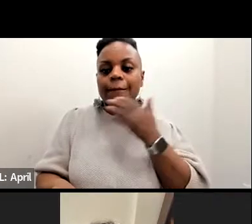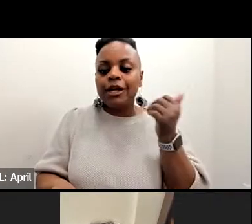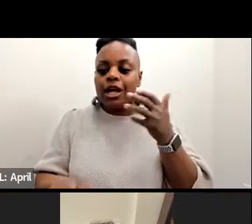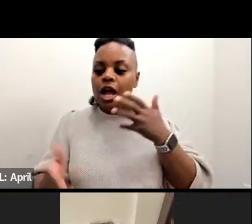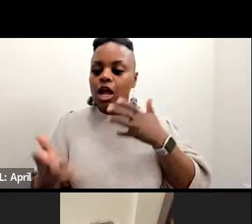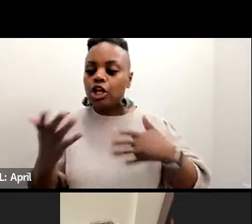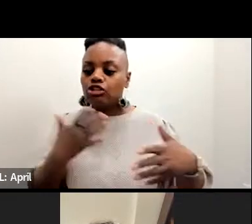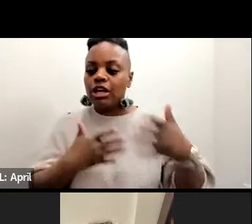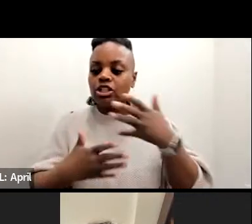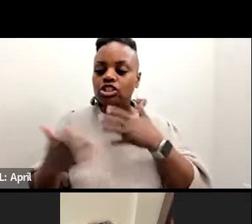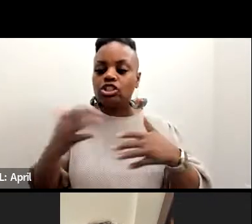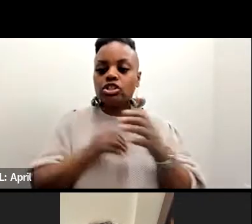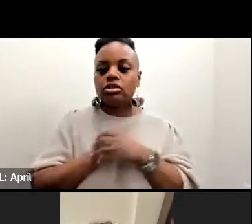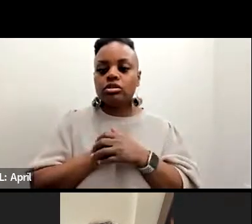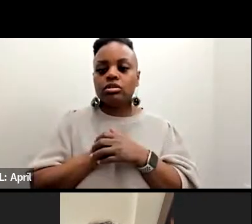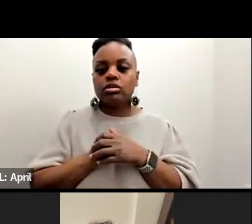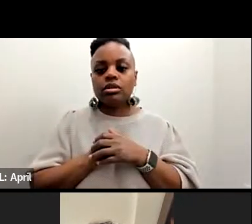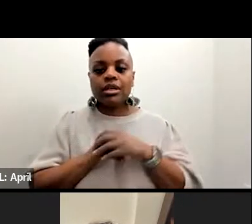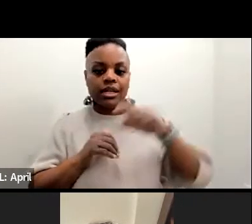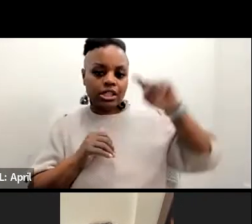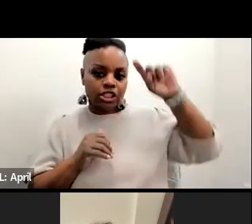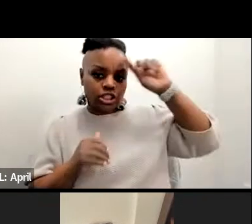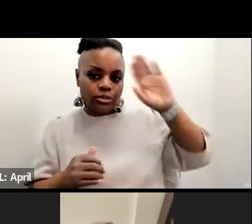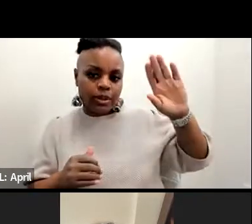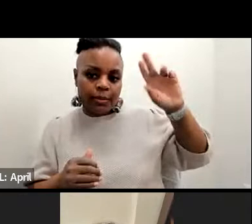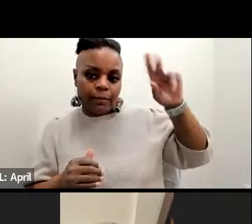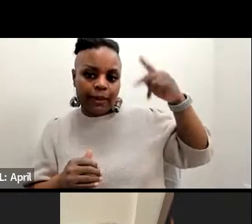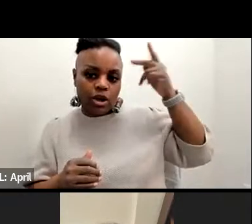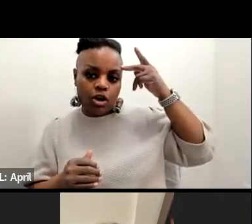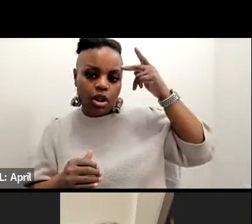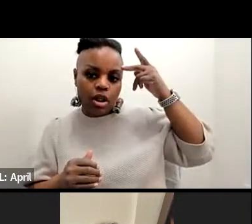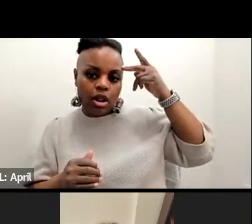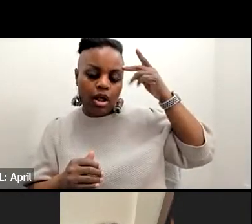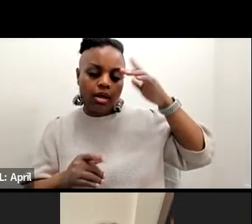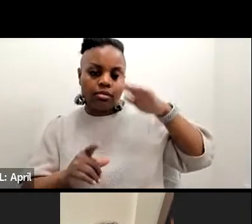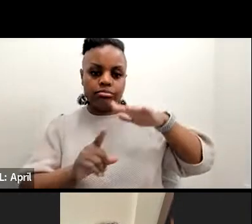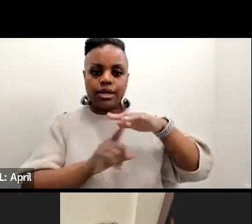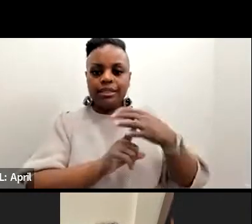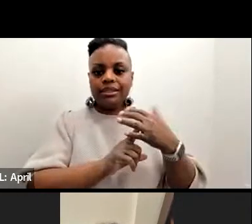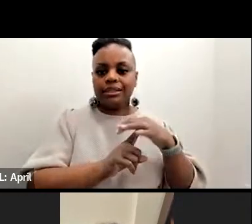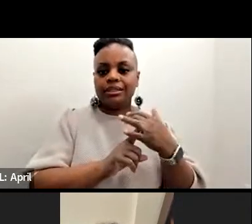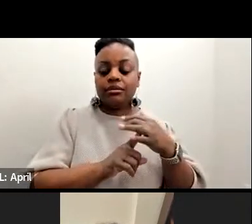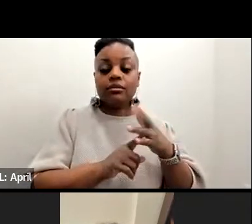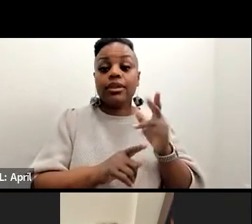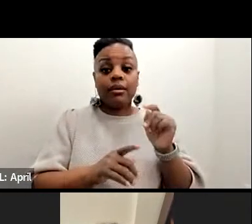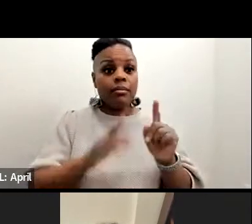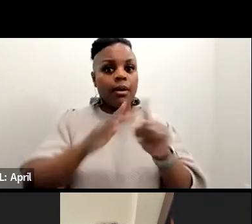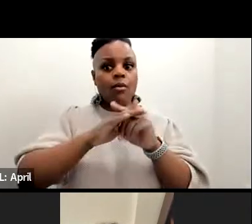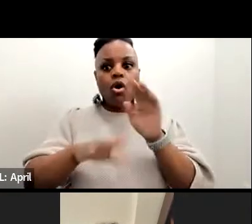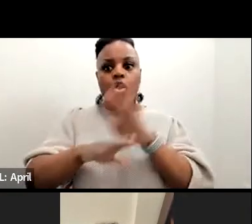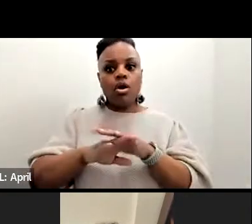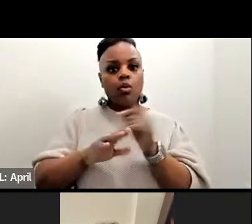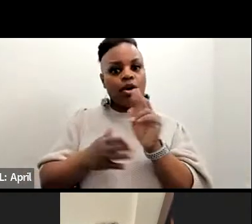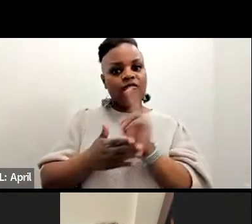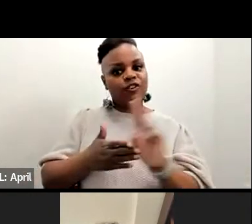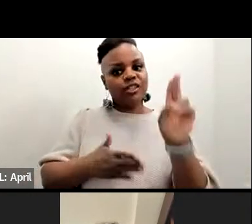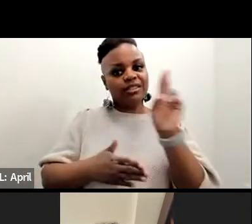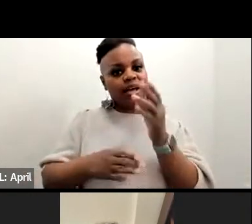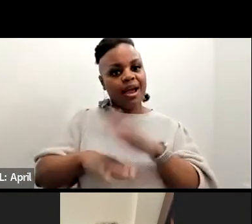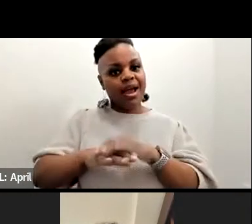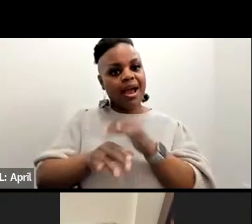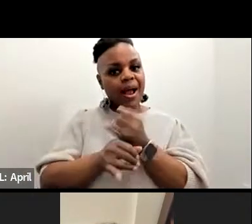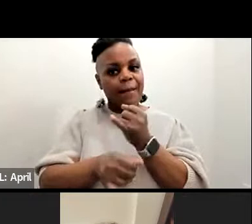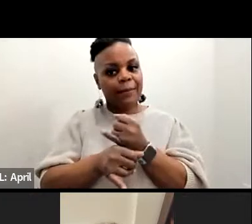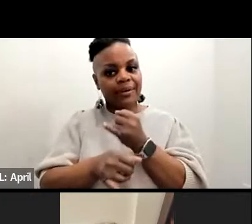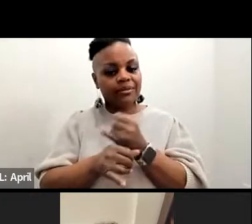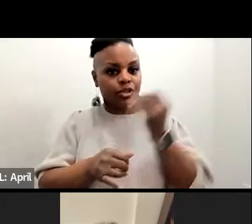kind of came up together on these university campuses. They know each other. They understand, you know, the importance of pluralism